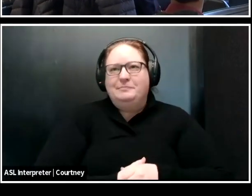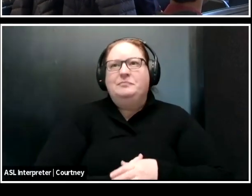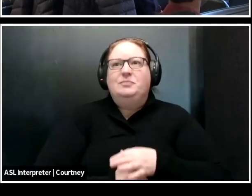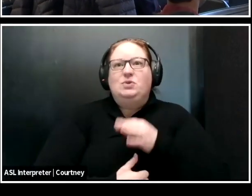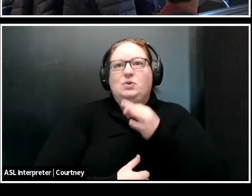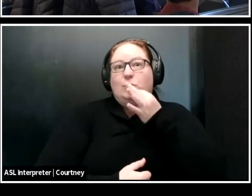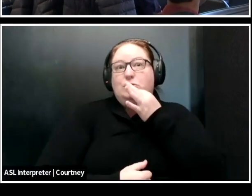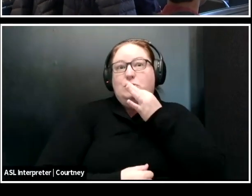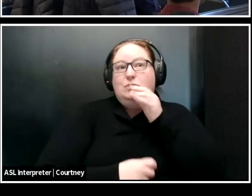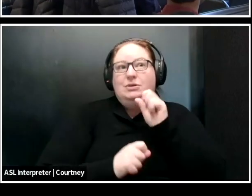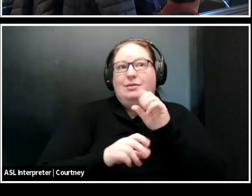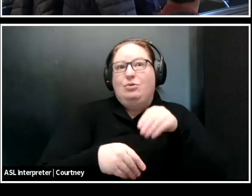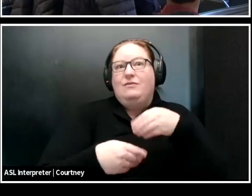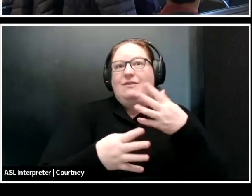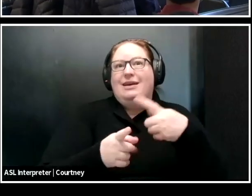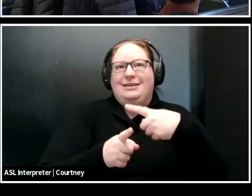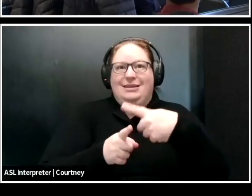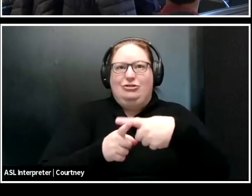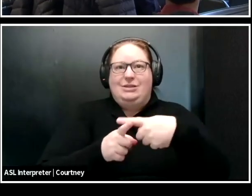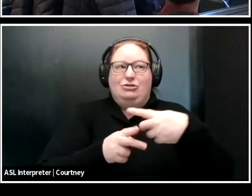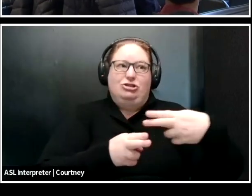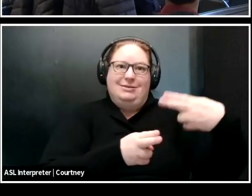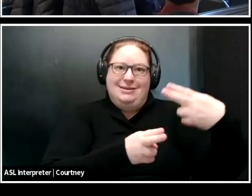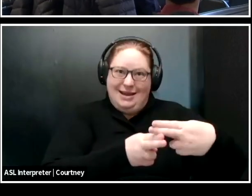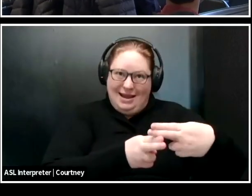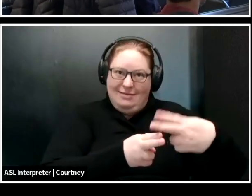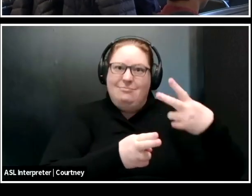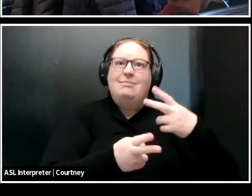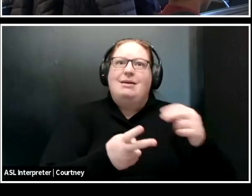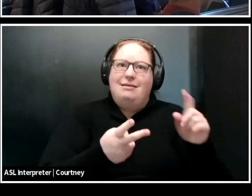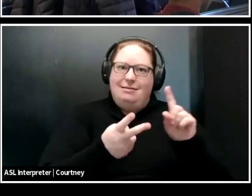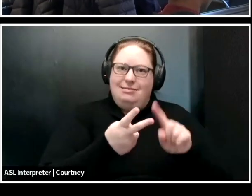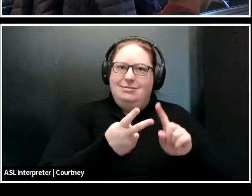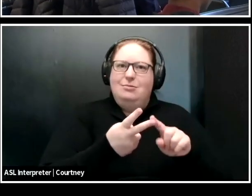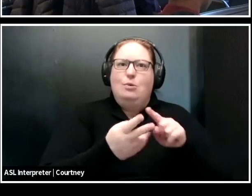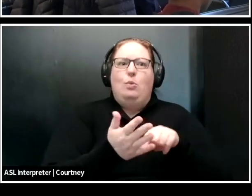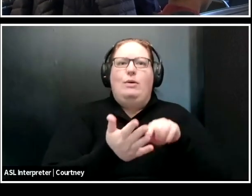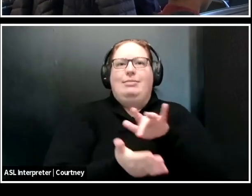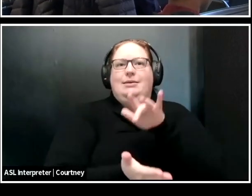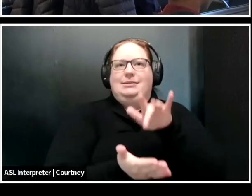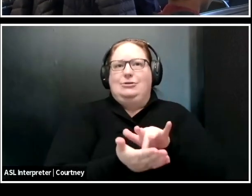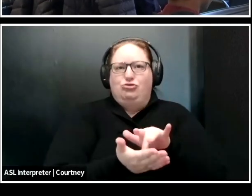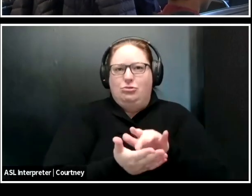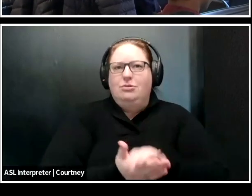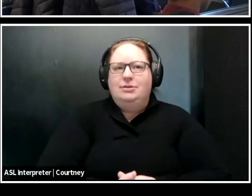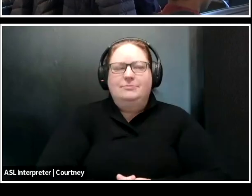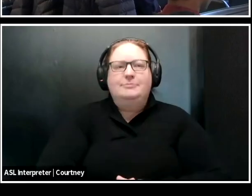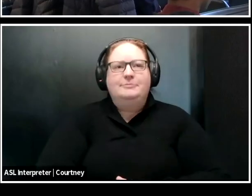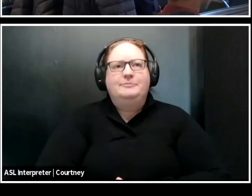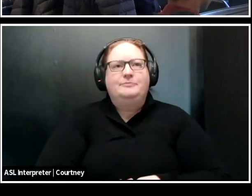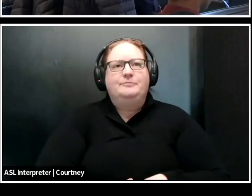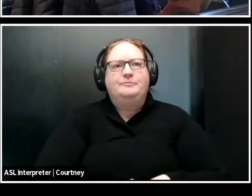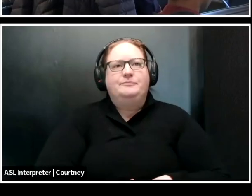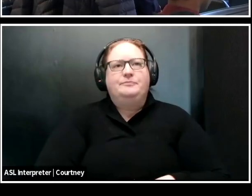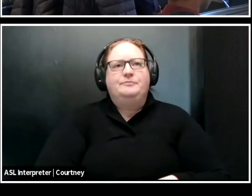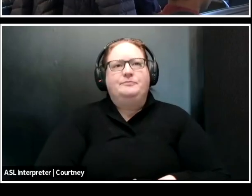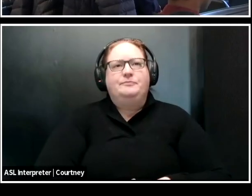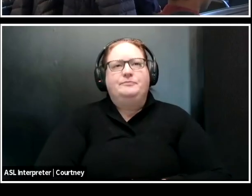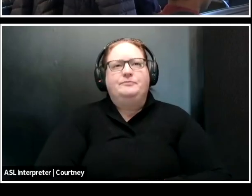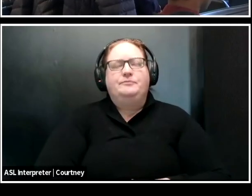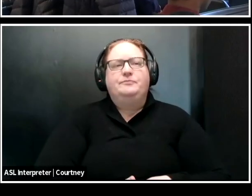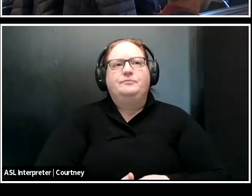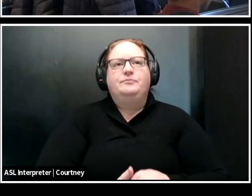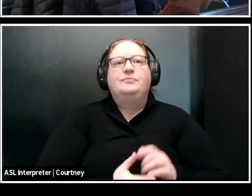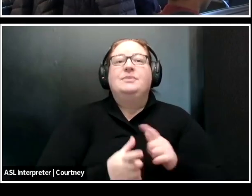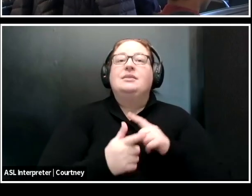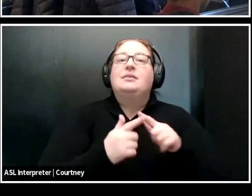the intersection name as well as, what the centroid is. So then we start looking at points